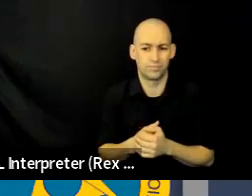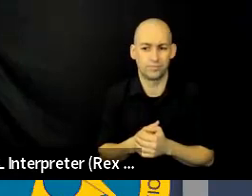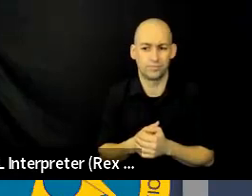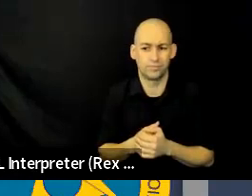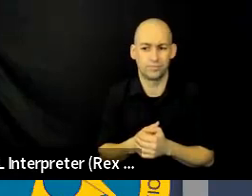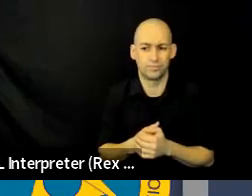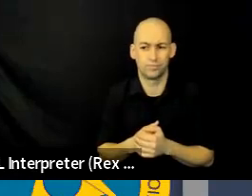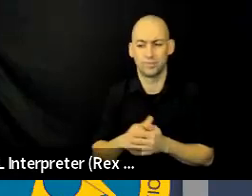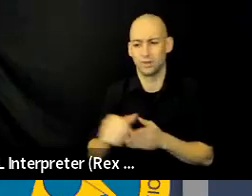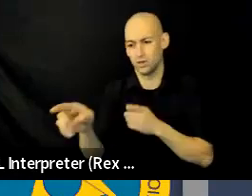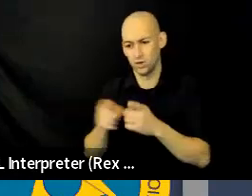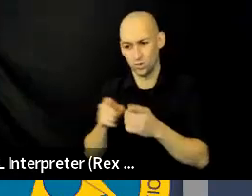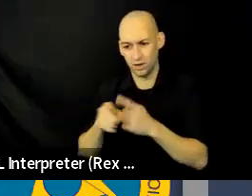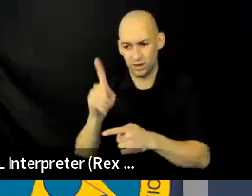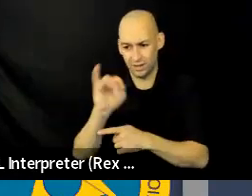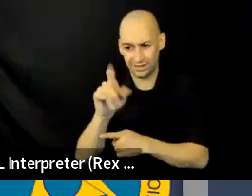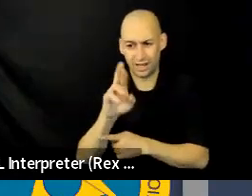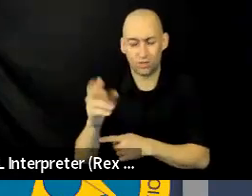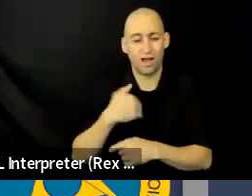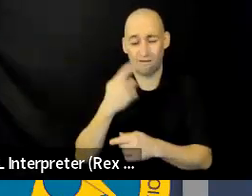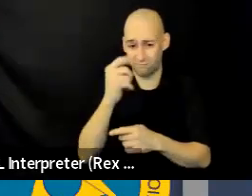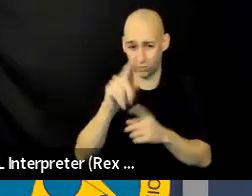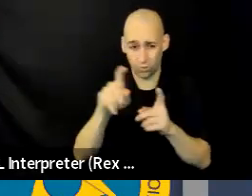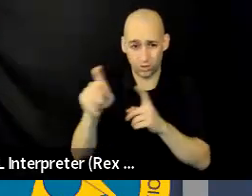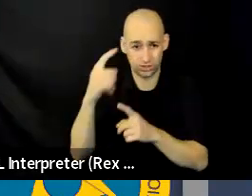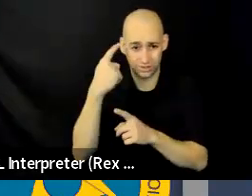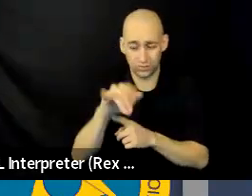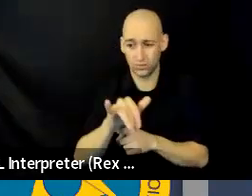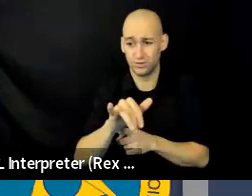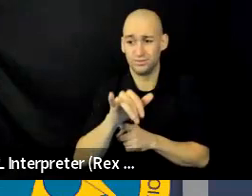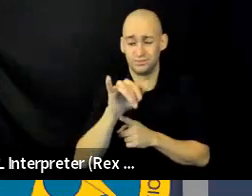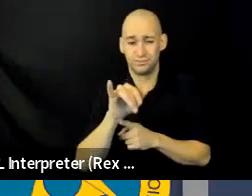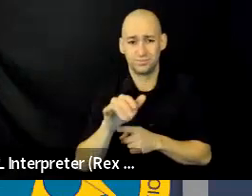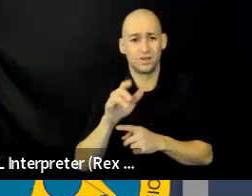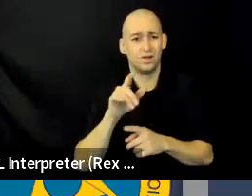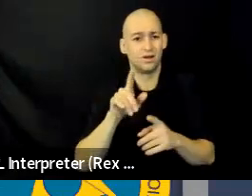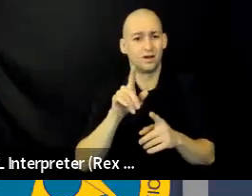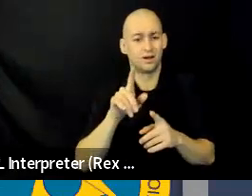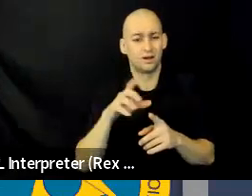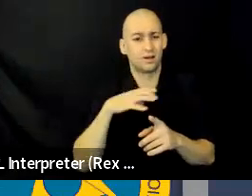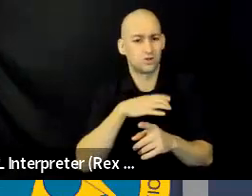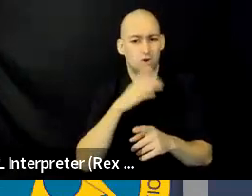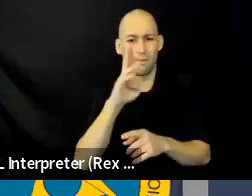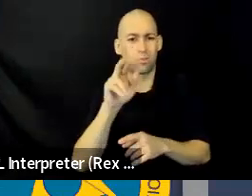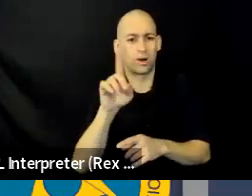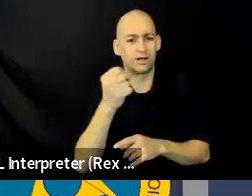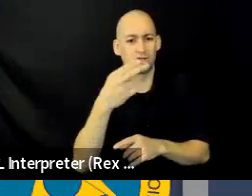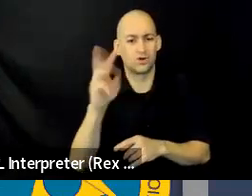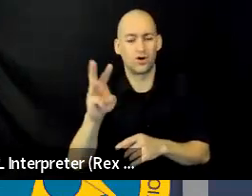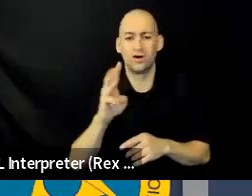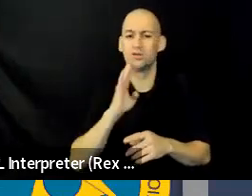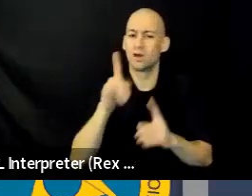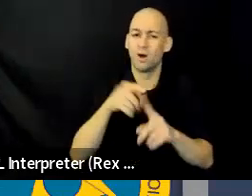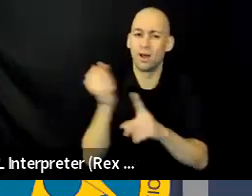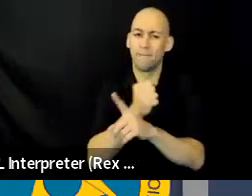Executive Director Taylor. I have a couple of questions for you, Scott. To your question, Commissioner Bradshaw, about the abuse of